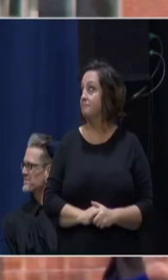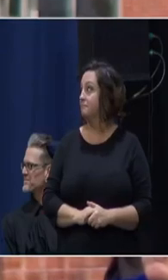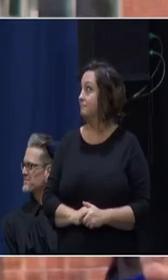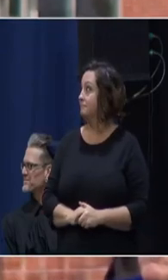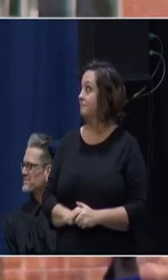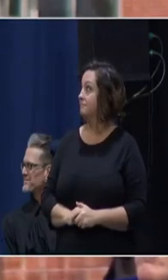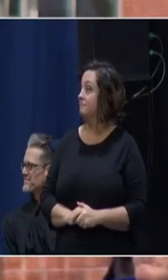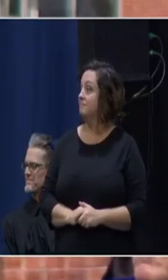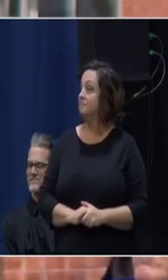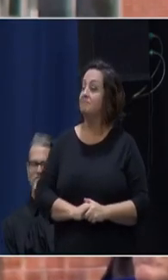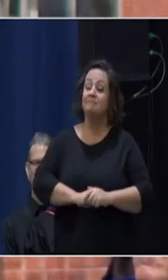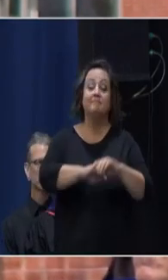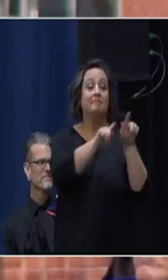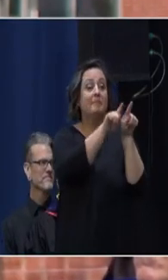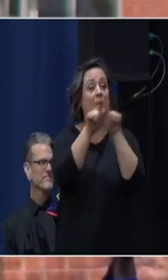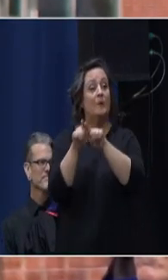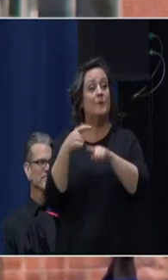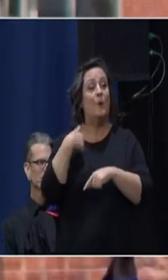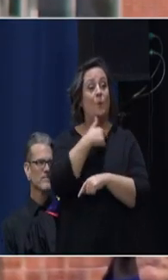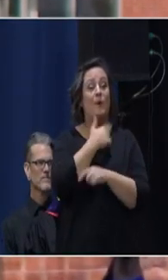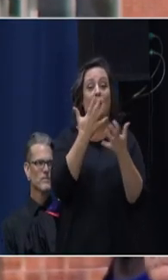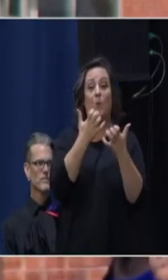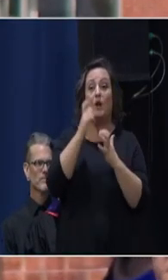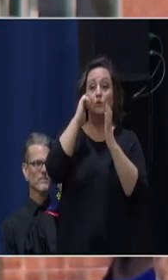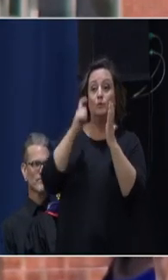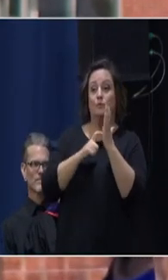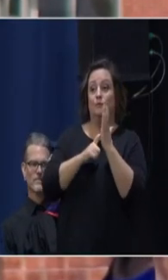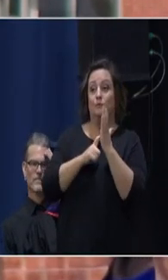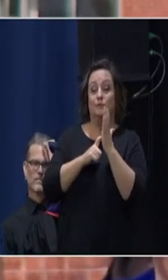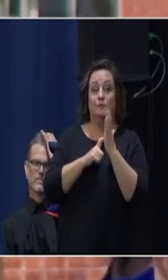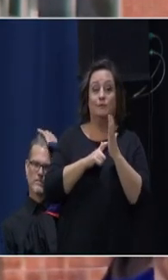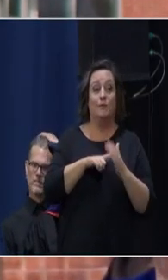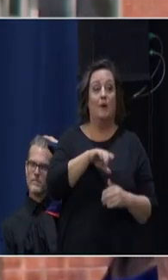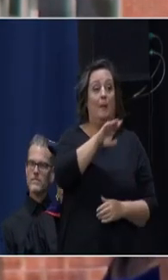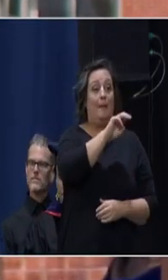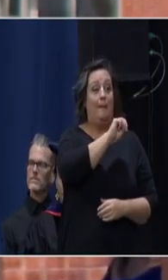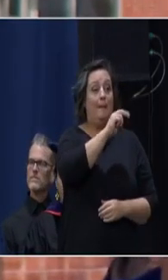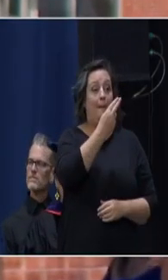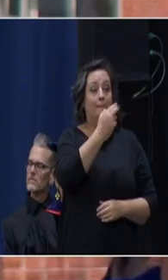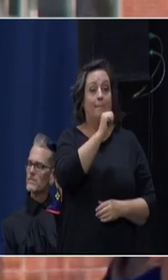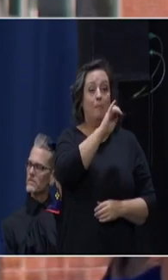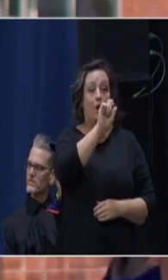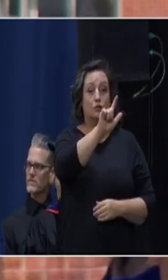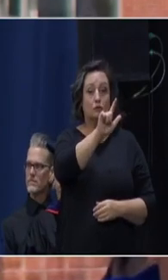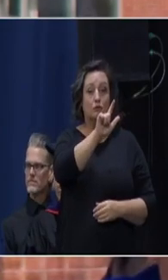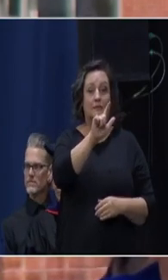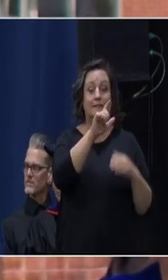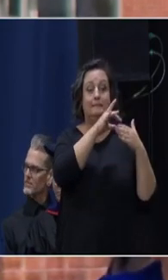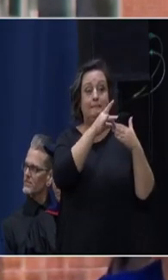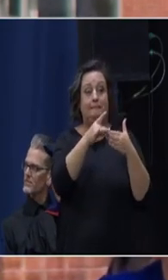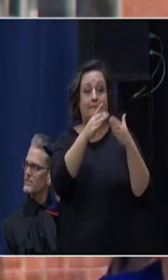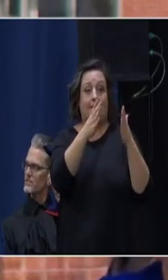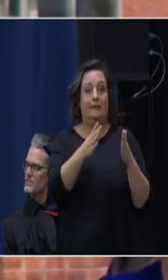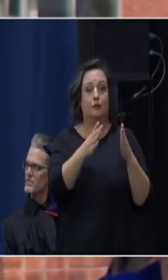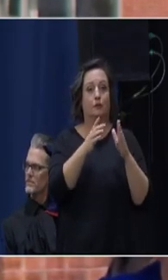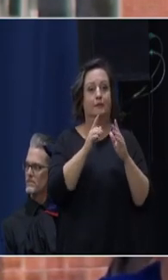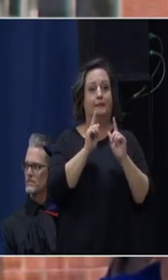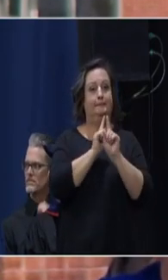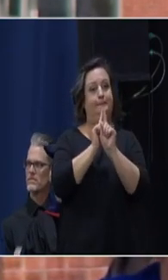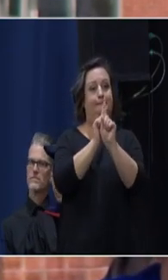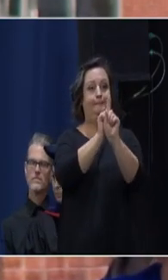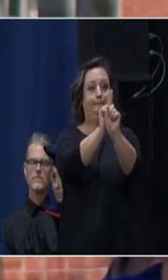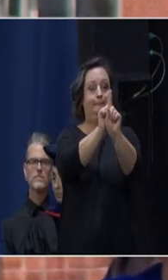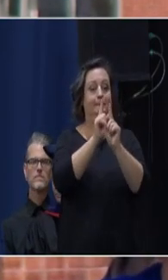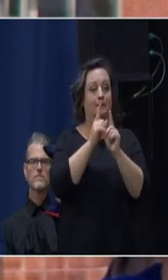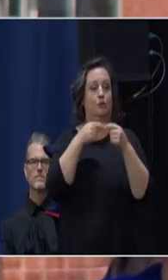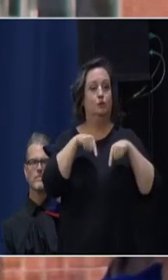In addition, we acknowledge the commencement marshals, deputy marshals, and marshal captains who serve as leaders during these